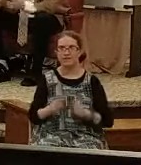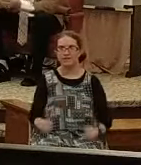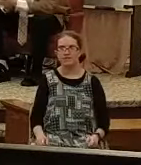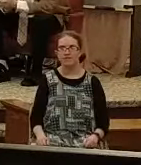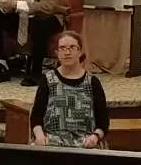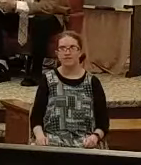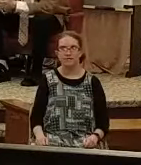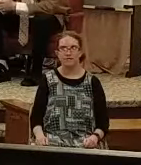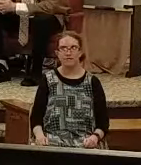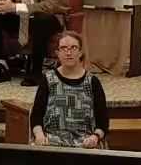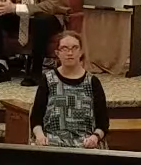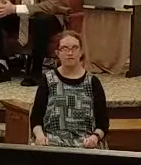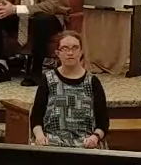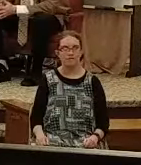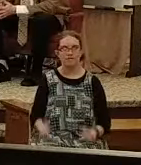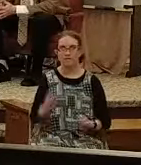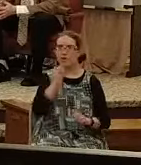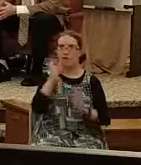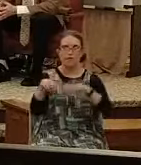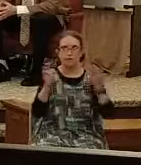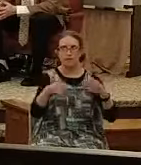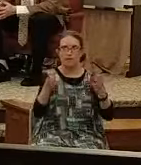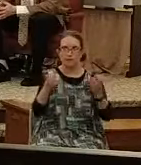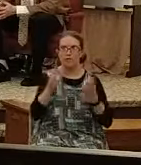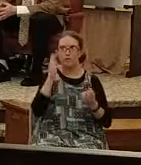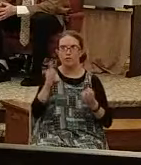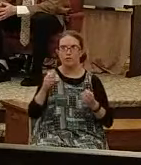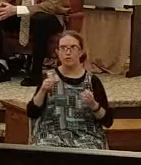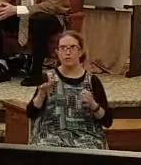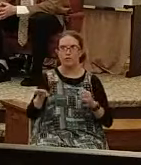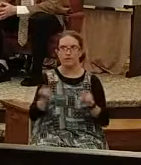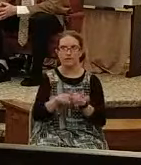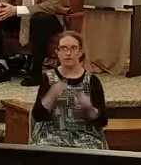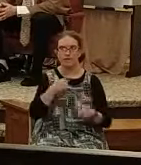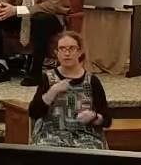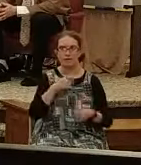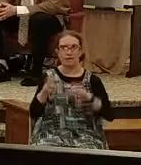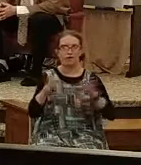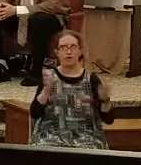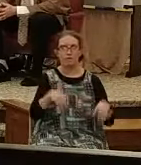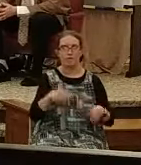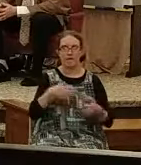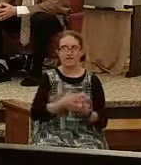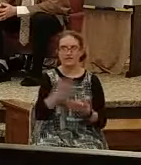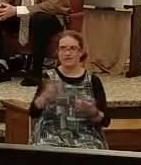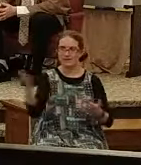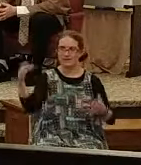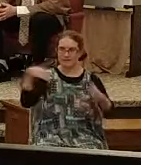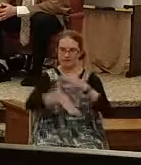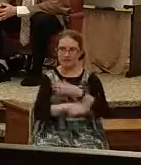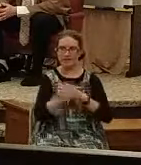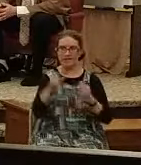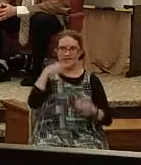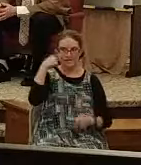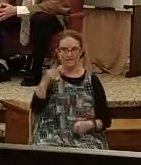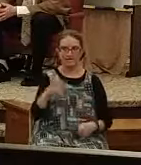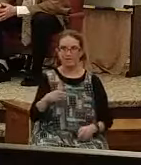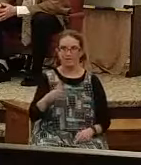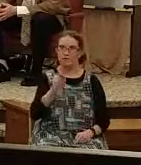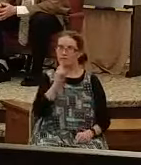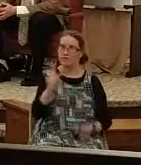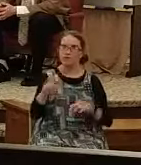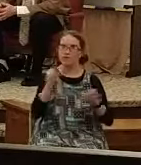Hallelujah. They're not doing it because they want to look like the rest of us. They're doing it because there's something on the inside that's saying, you